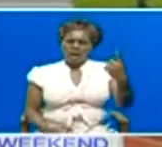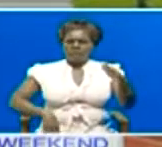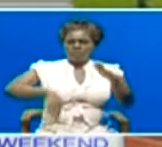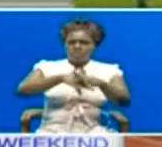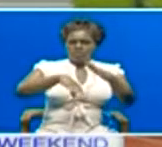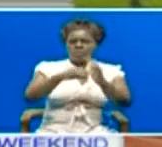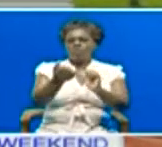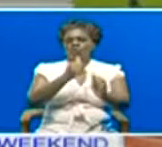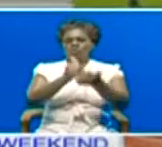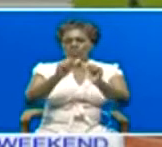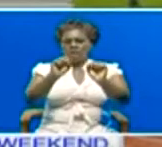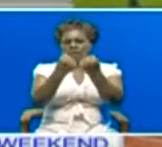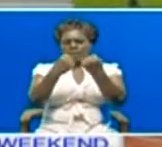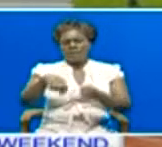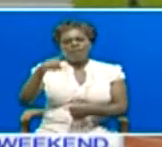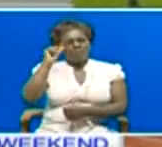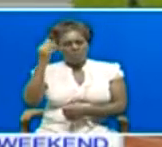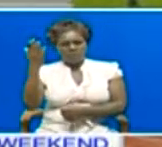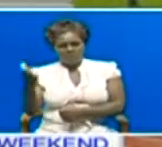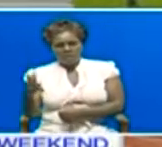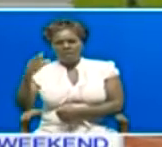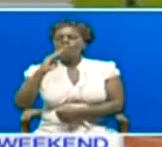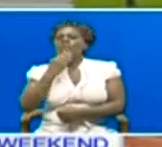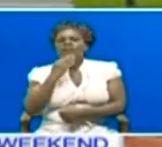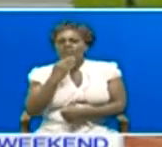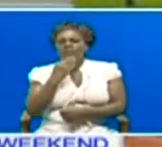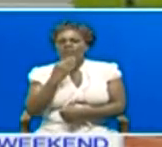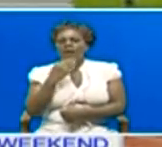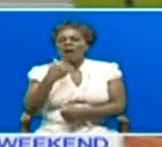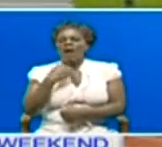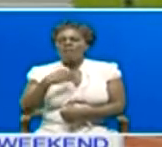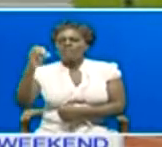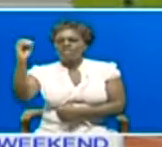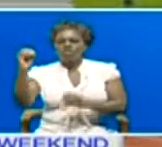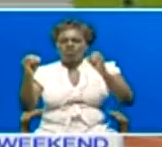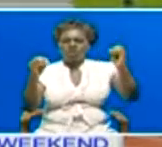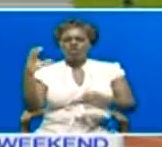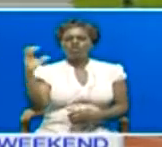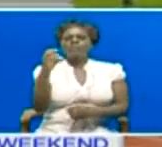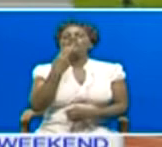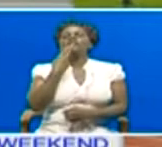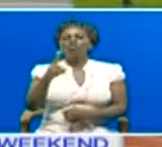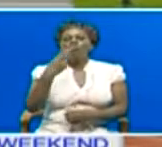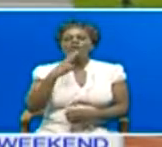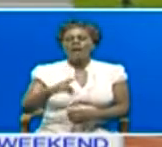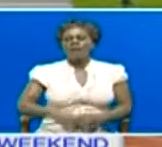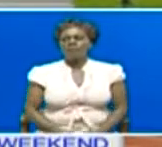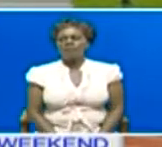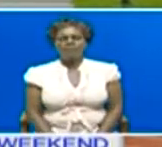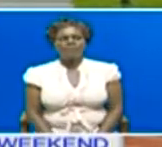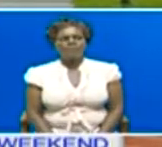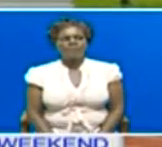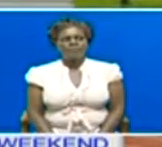clash played at the Mbaraki Sports Club. AFC Leopards, meanwhile, were held to a barren draw by Chemelil Sugar away.